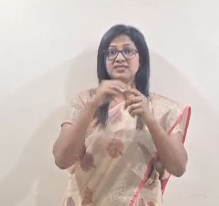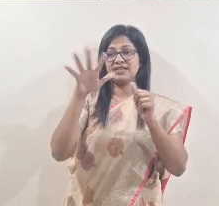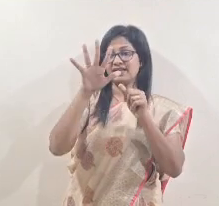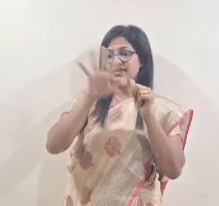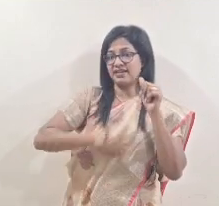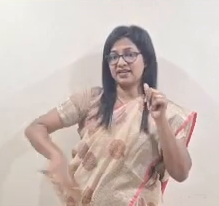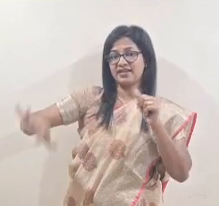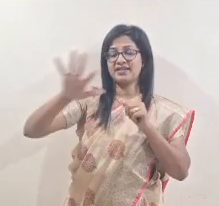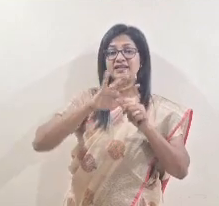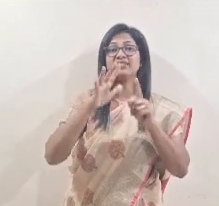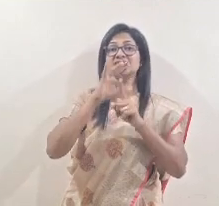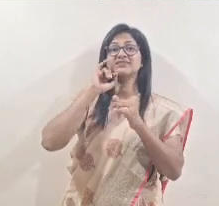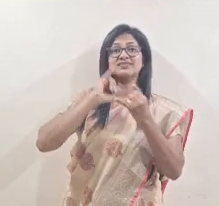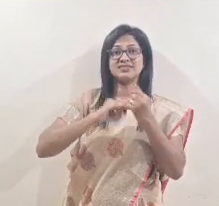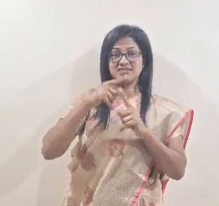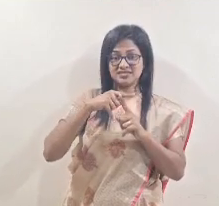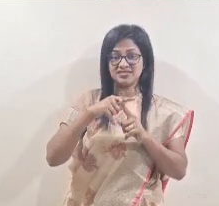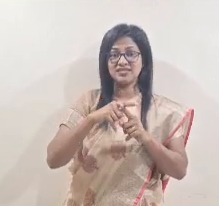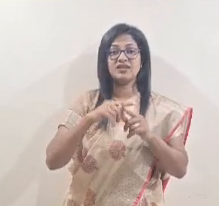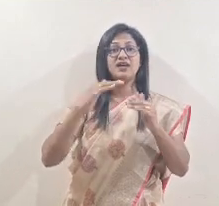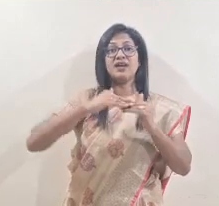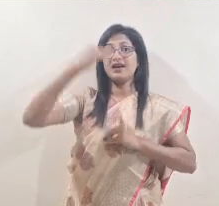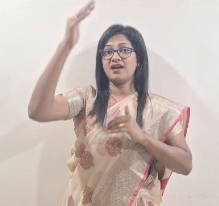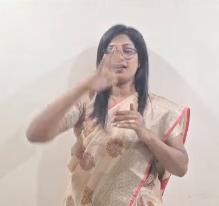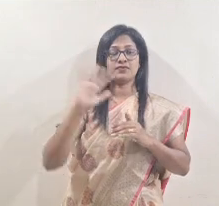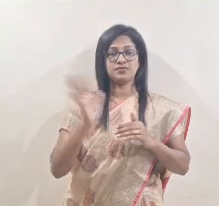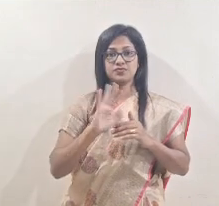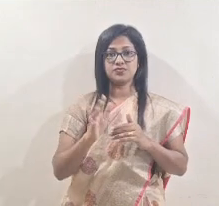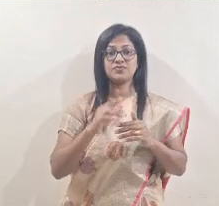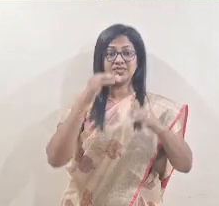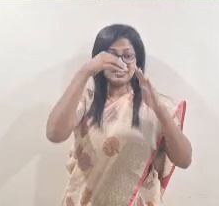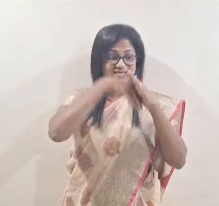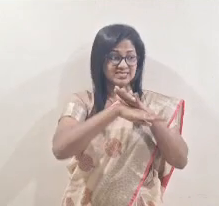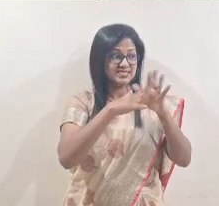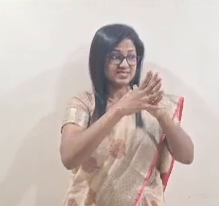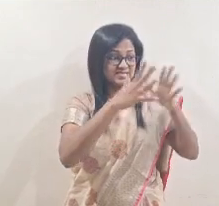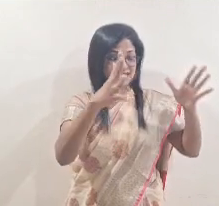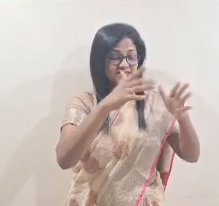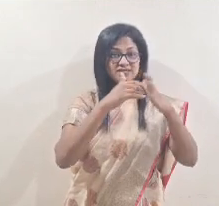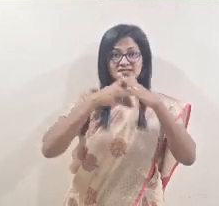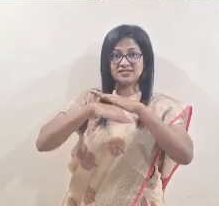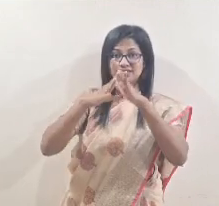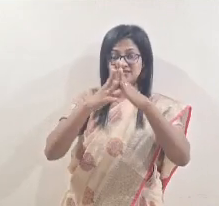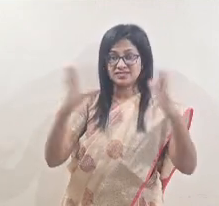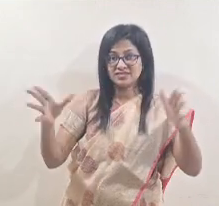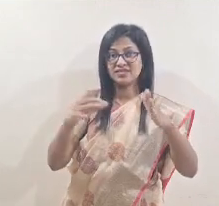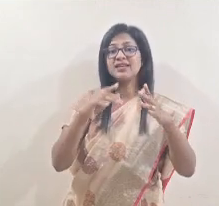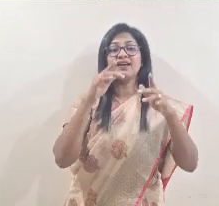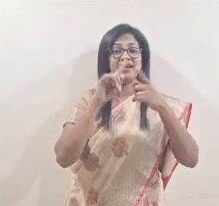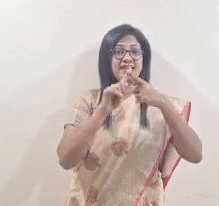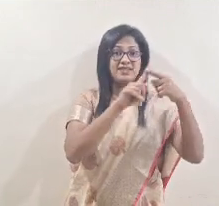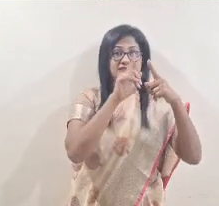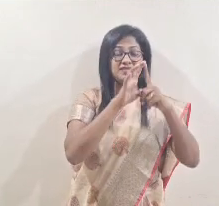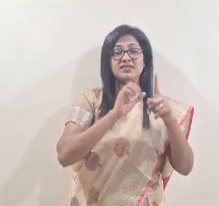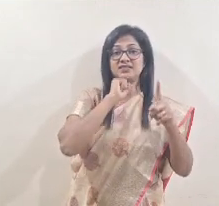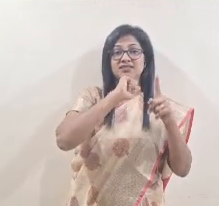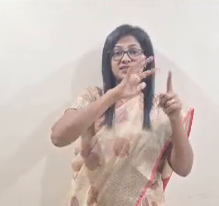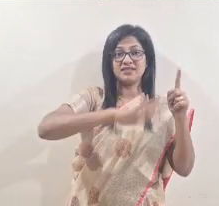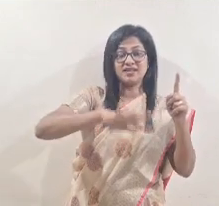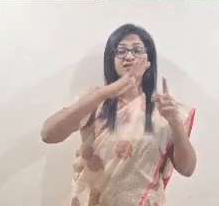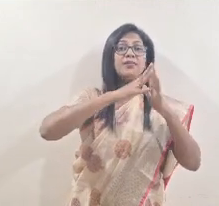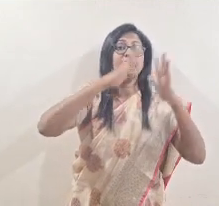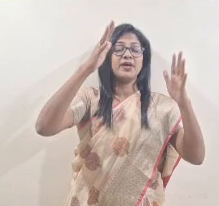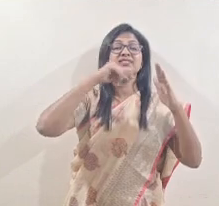we go for the district-wise emissions, northwest is the highest. But if we go for the intensity of the emissions, you can see the east of the Delhi is having the